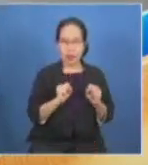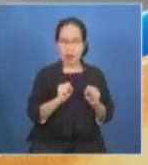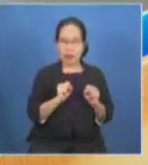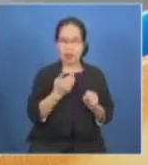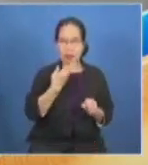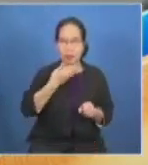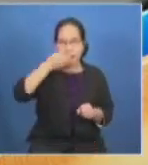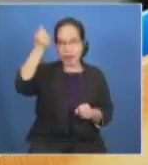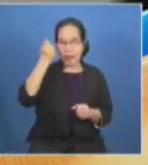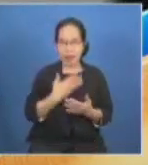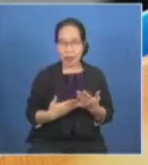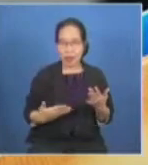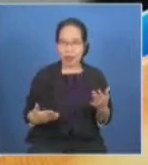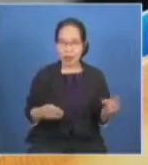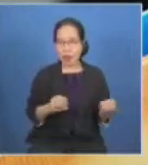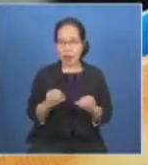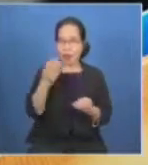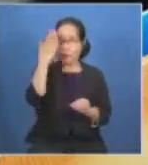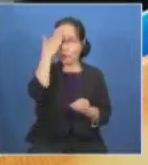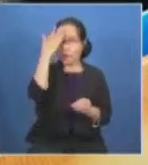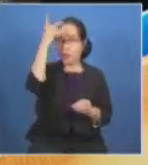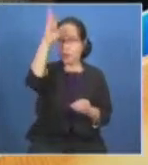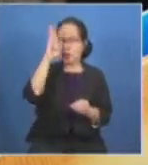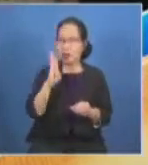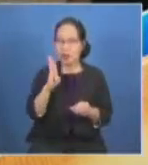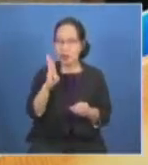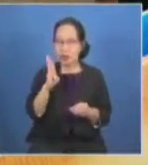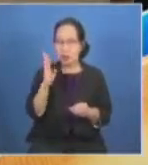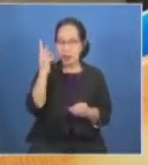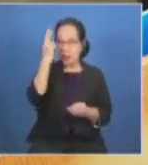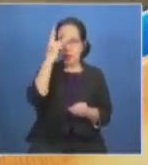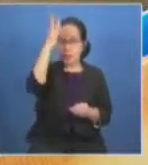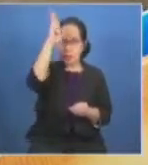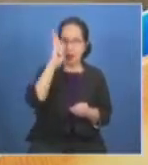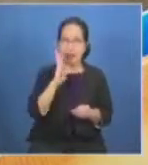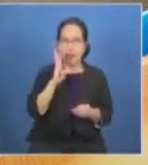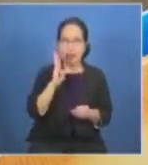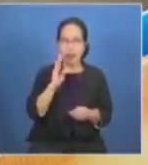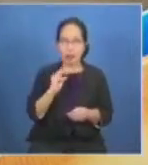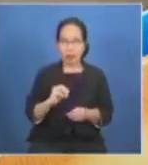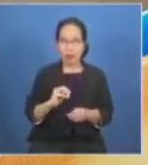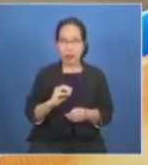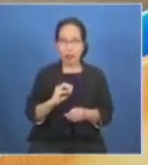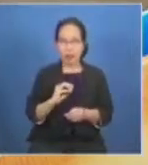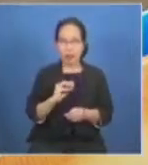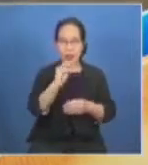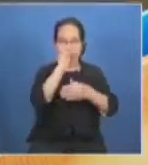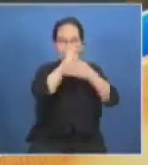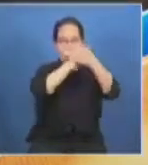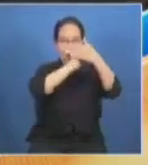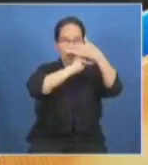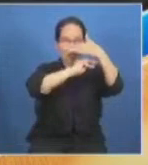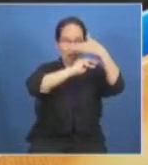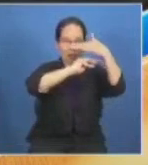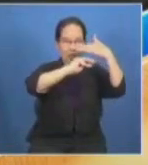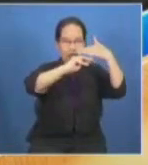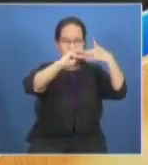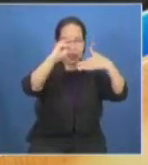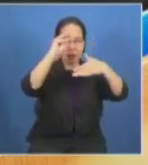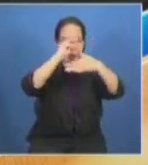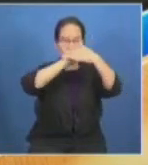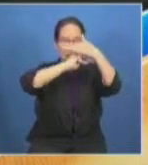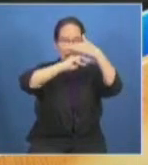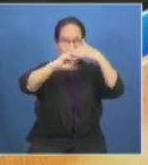to do is to recognize God. Is it? It is written in the book of Malachi chapter 3,